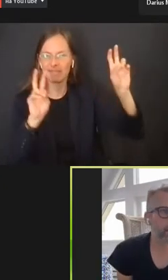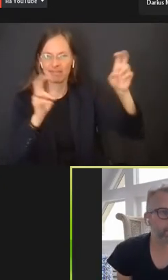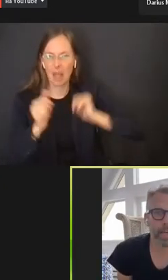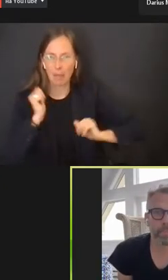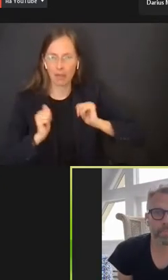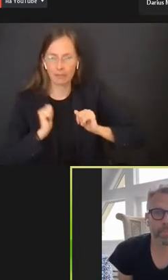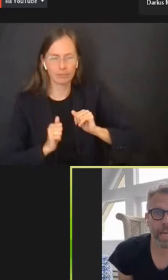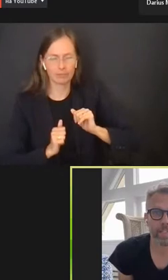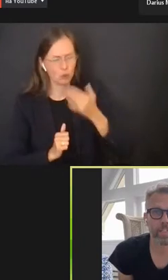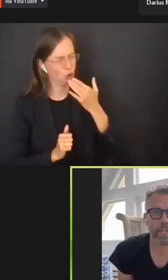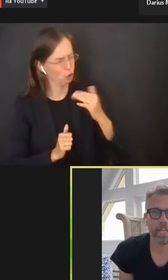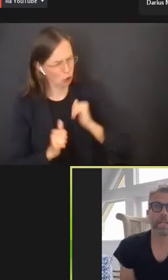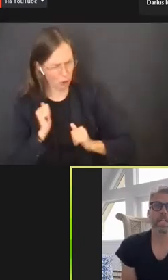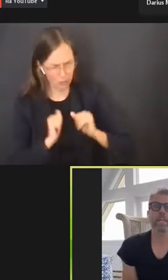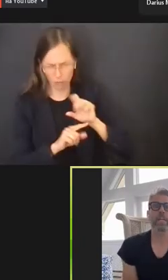play.